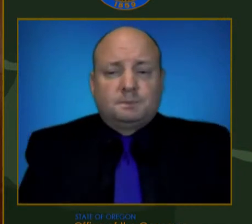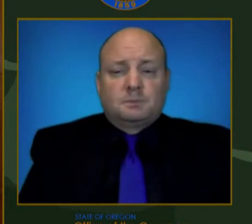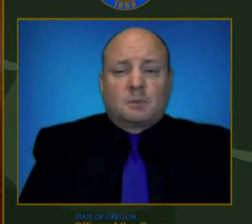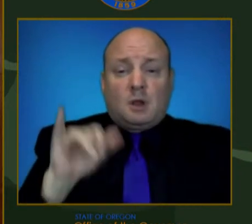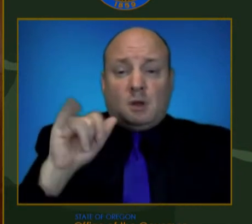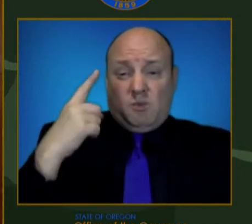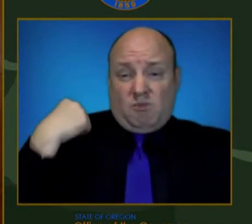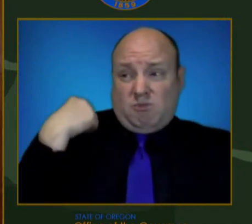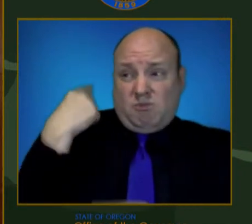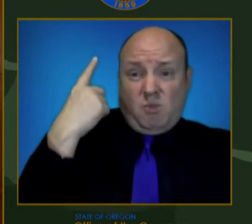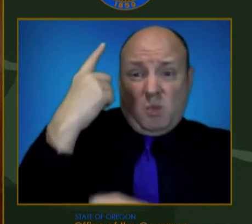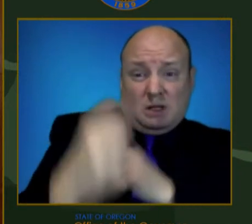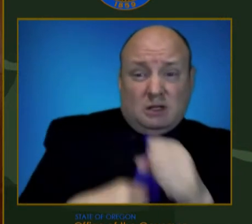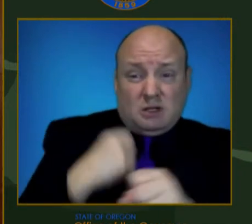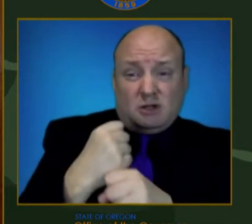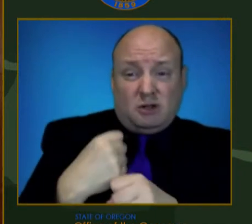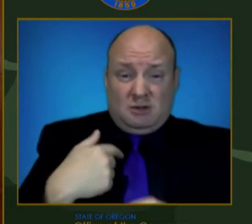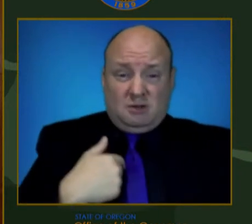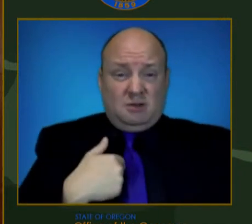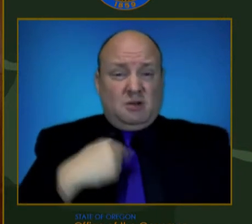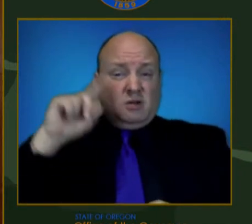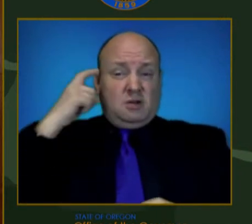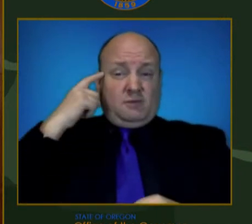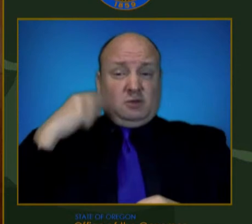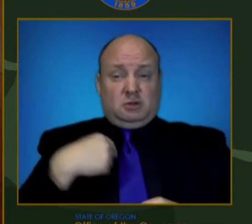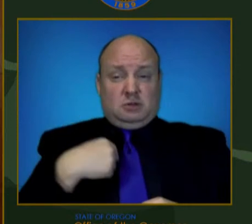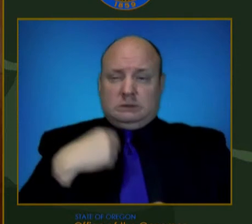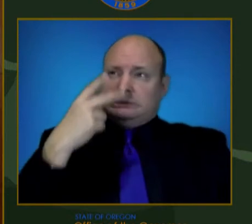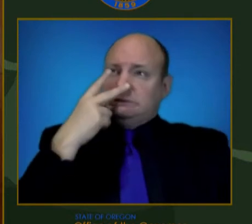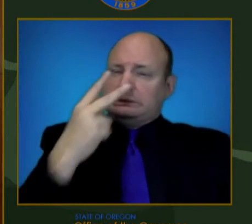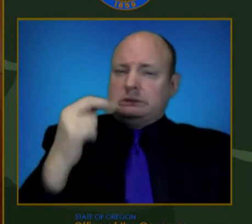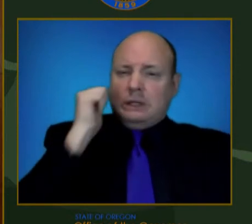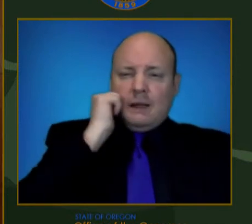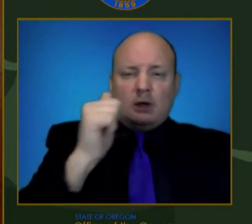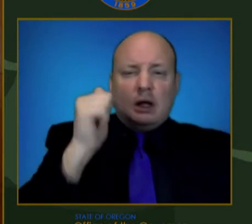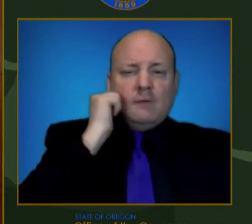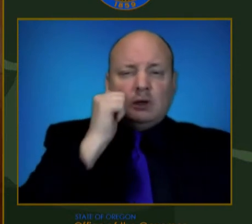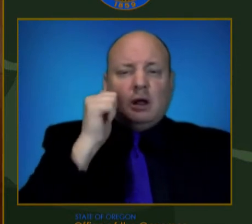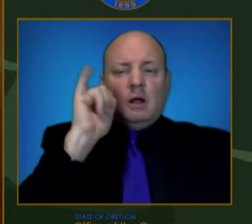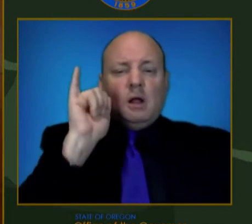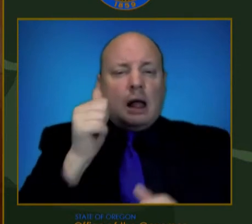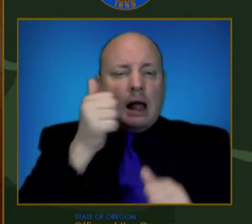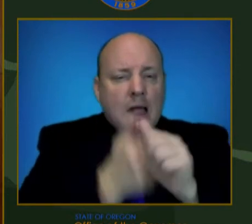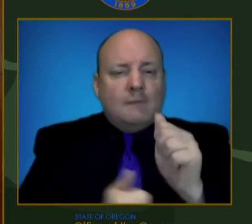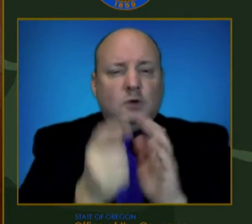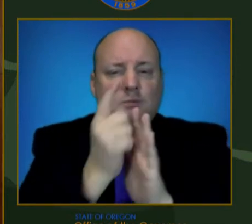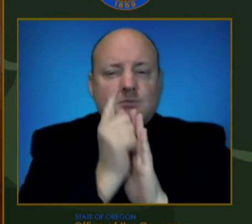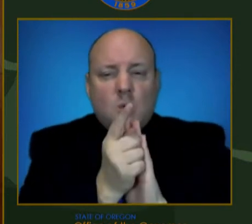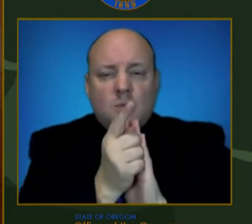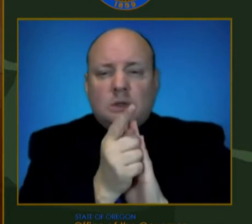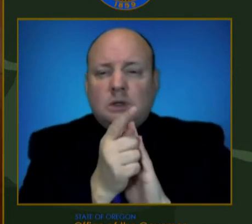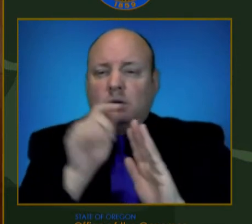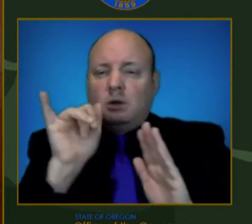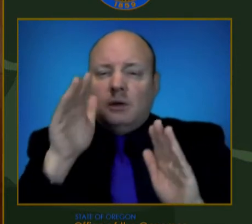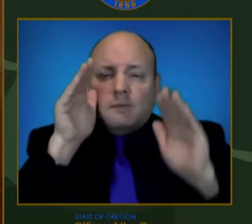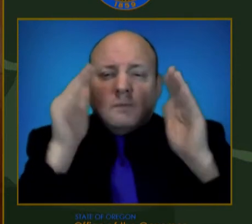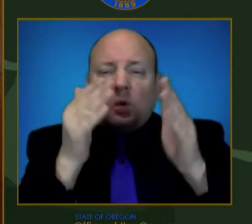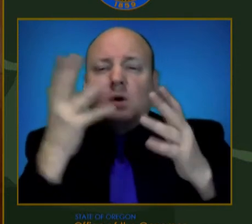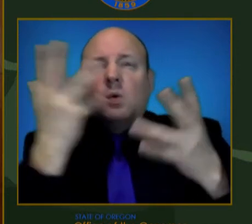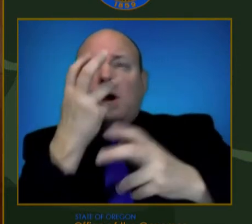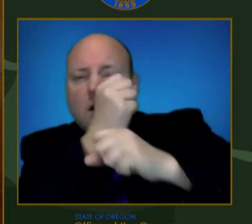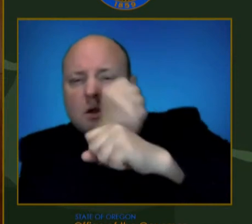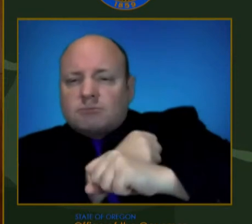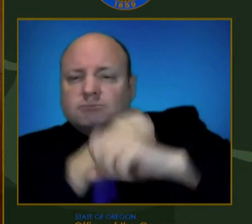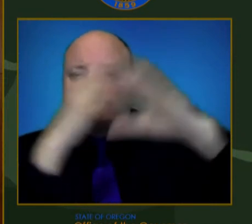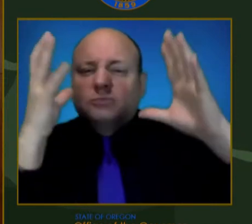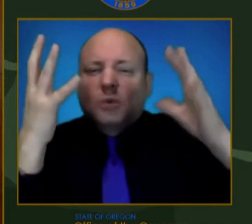view every day, every moment, as one more opportunity to focus on the big and bold work